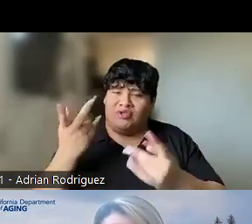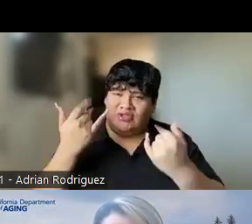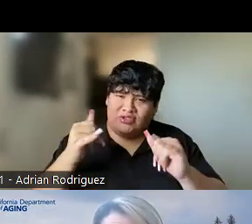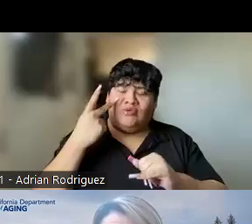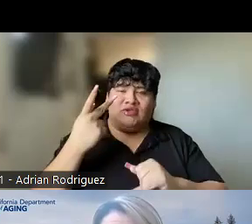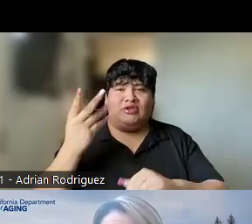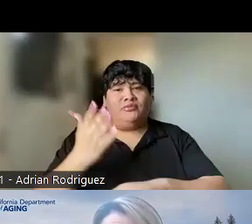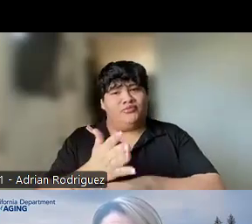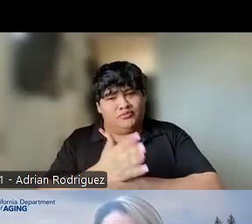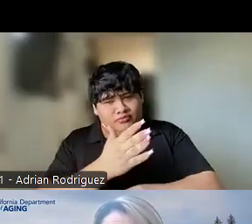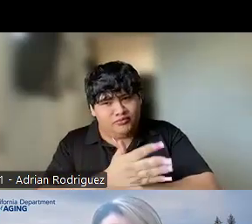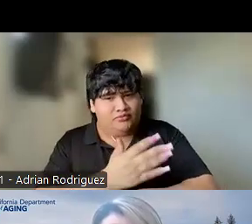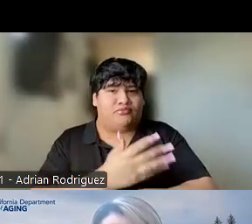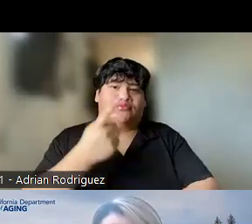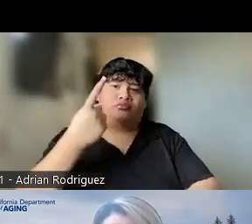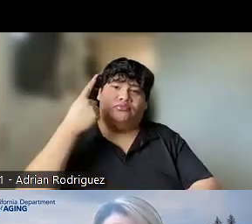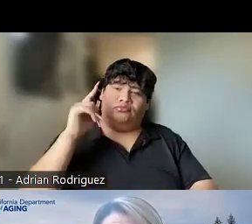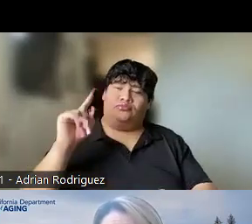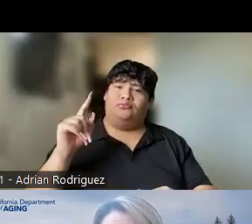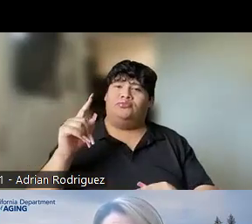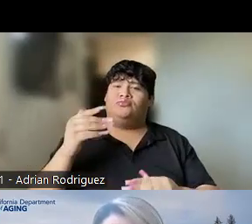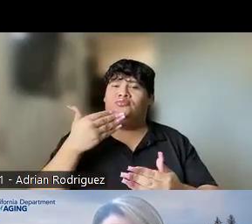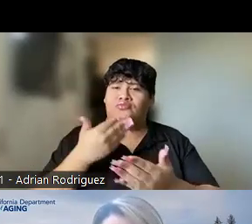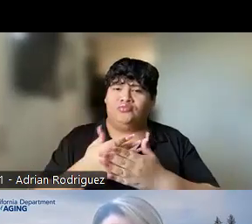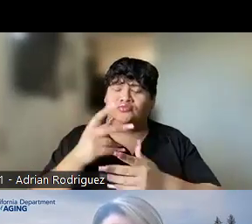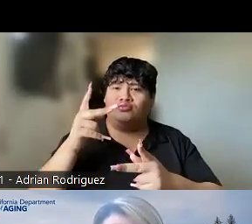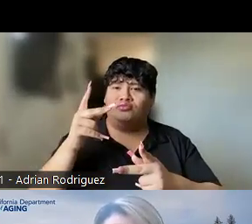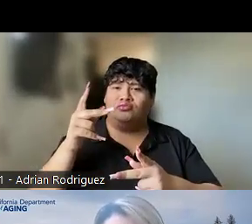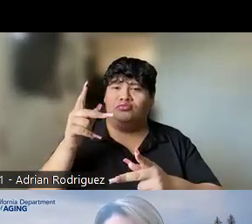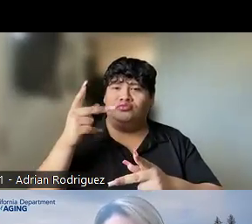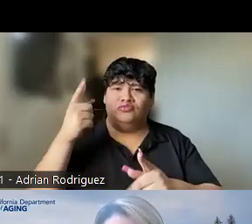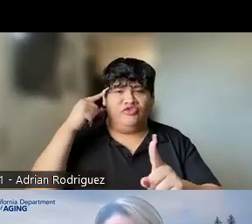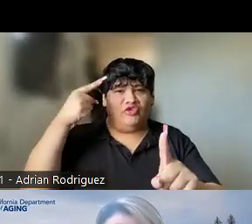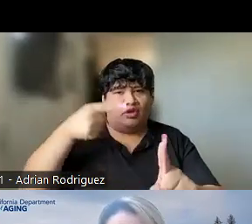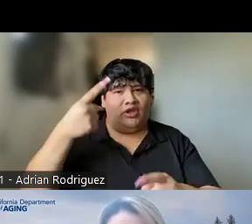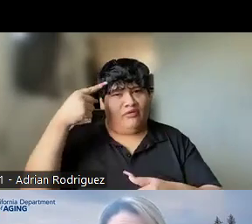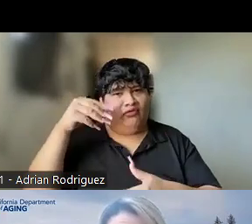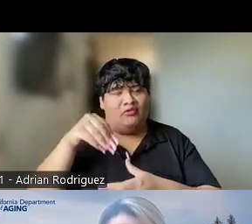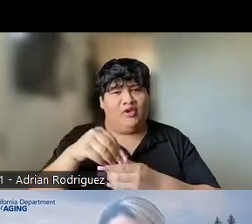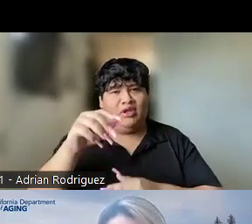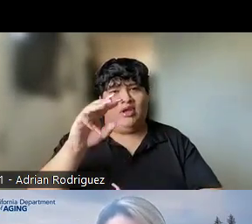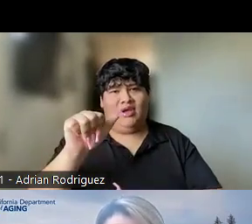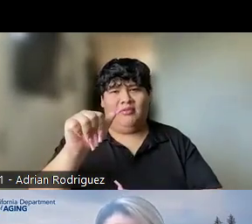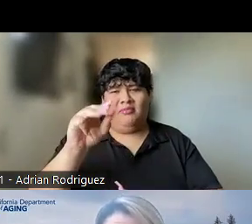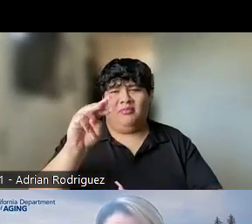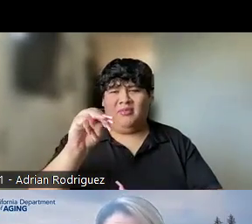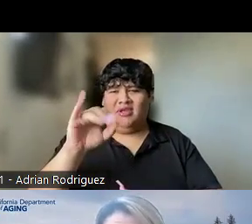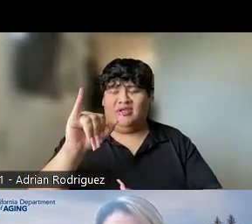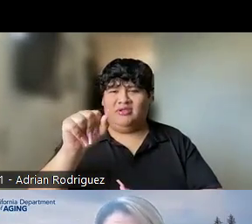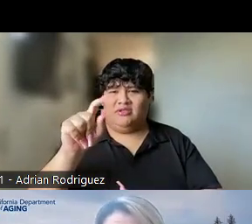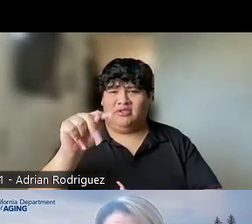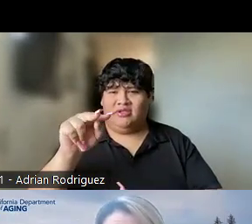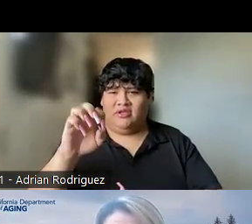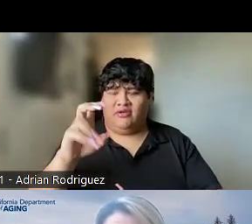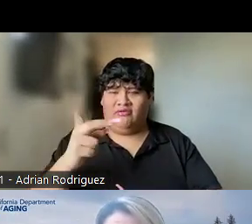in providing a whole person care approach through the CalAIM initiative. In fact, DHCS has invested